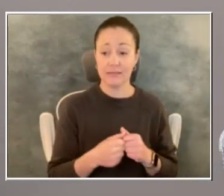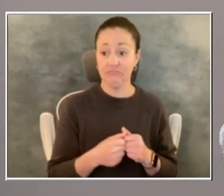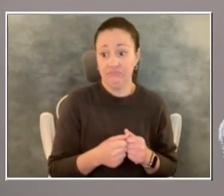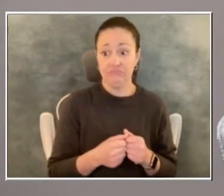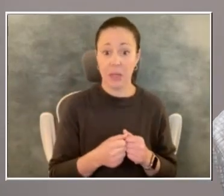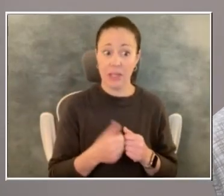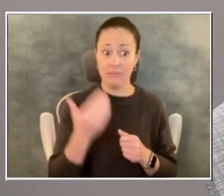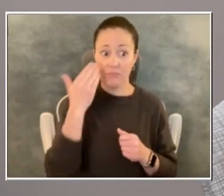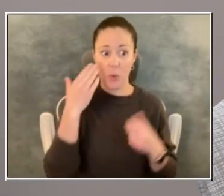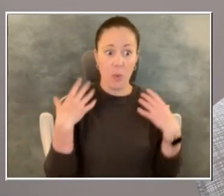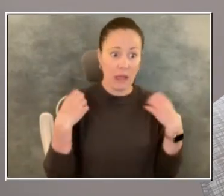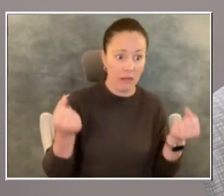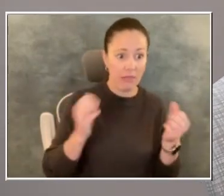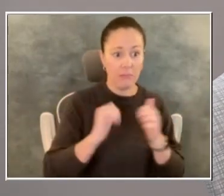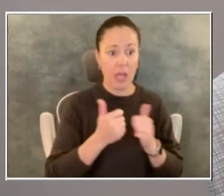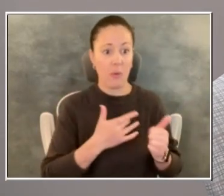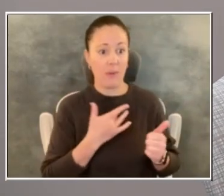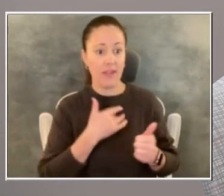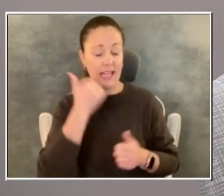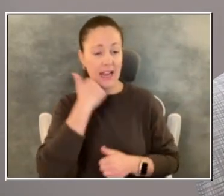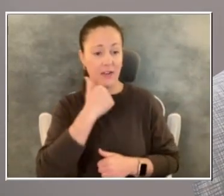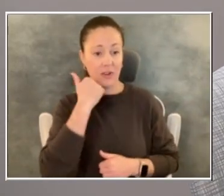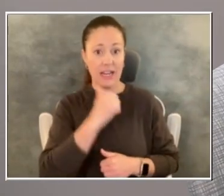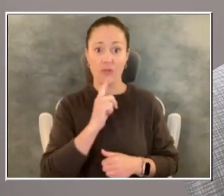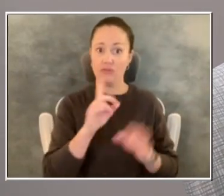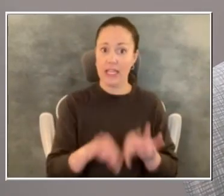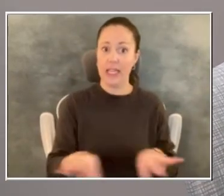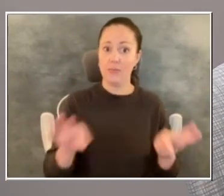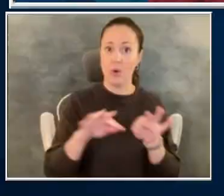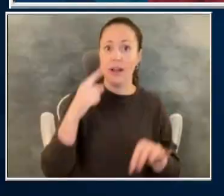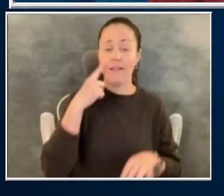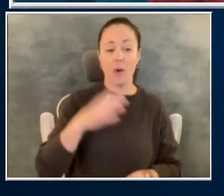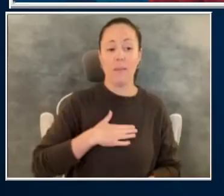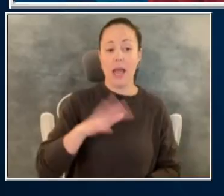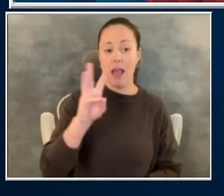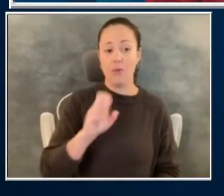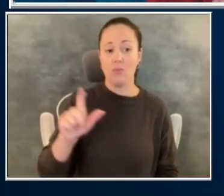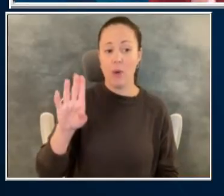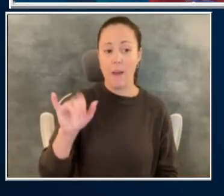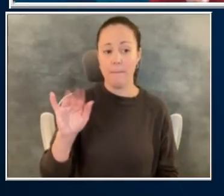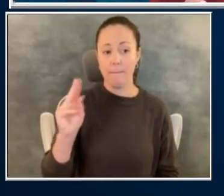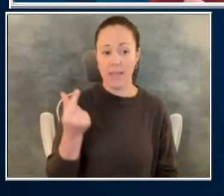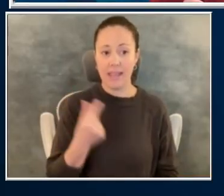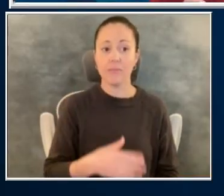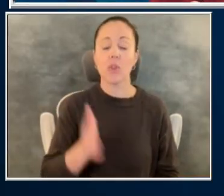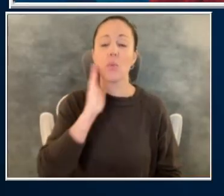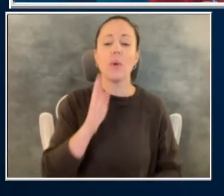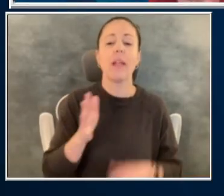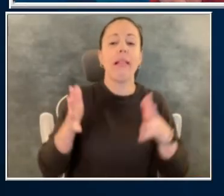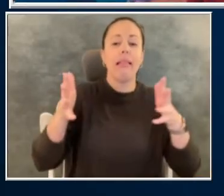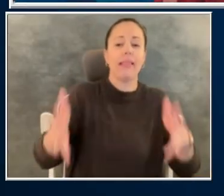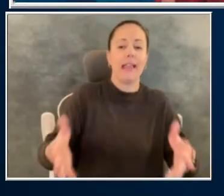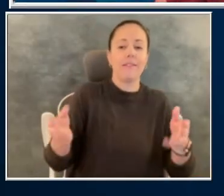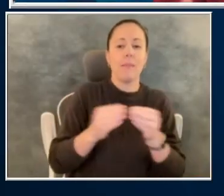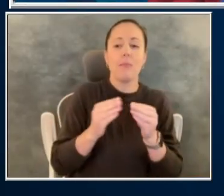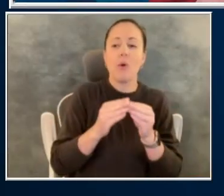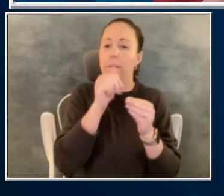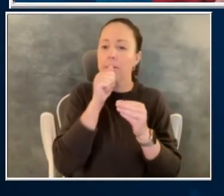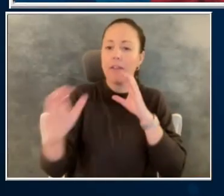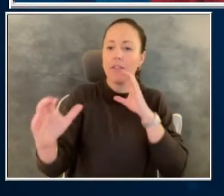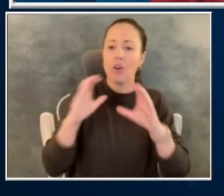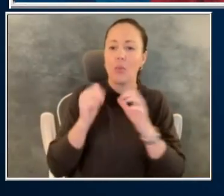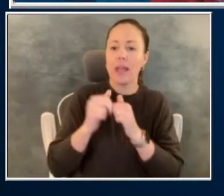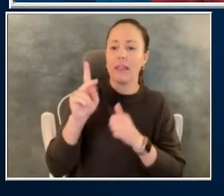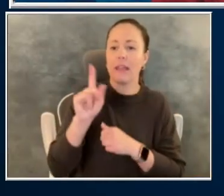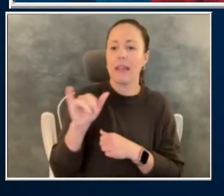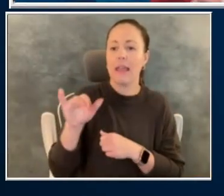each day is paramount to my well-being. I'm going to let you have more of a private conversation with Kay so you can figure out